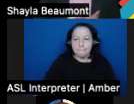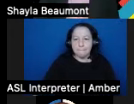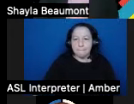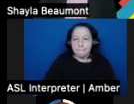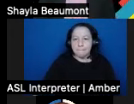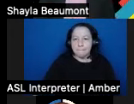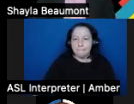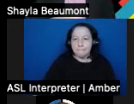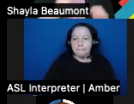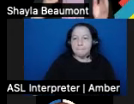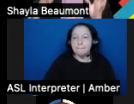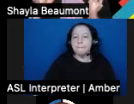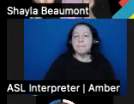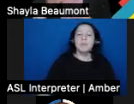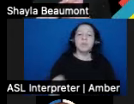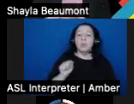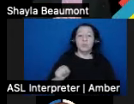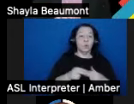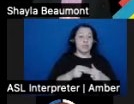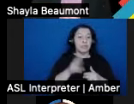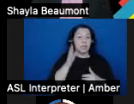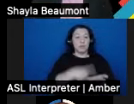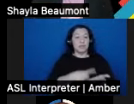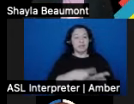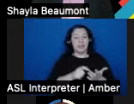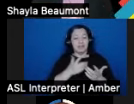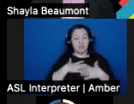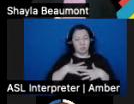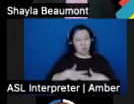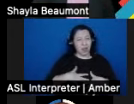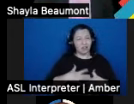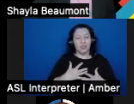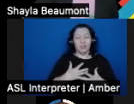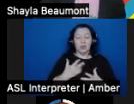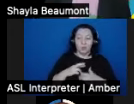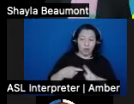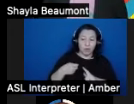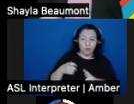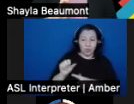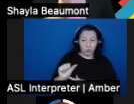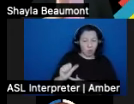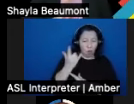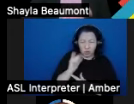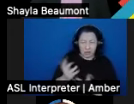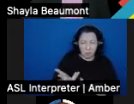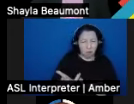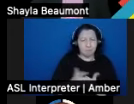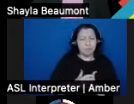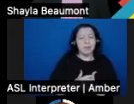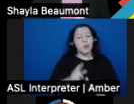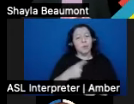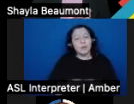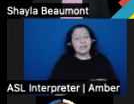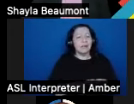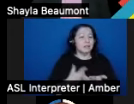So on this slide, we'll talk about how depression looks as a result of a sexual assault. Like we talked about, difficulty